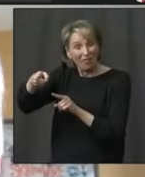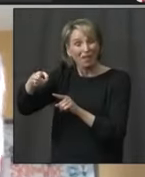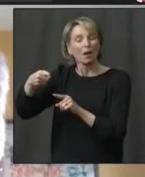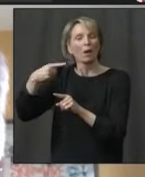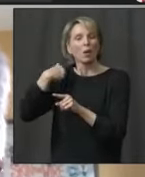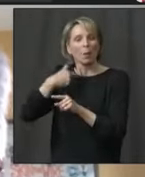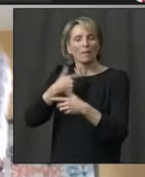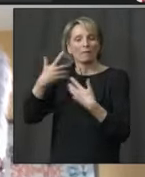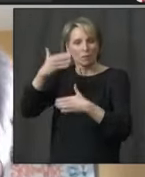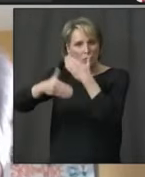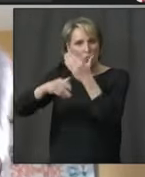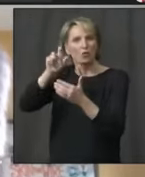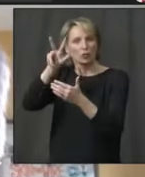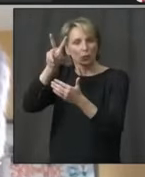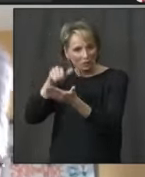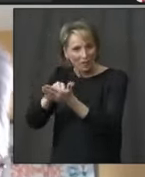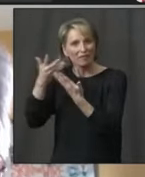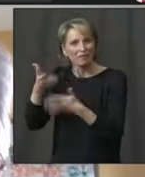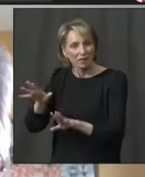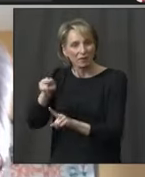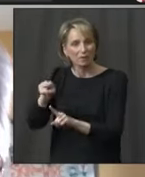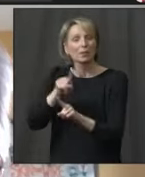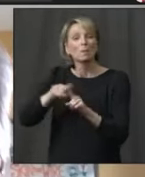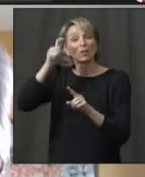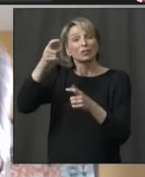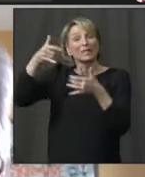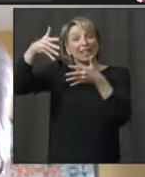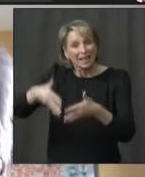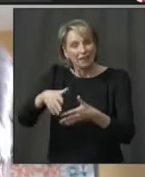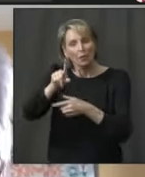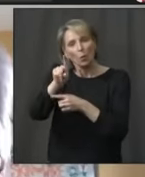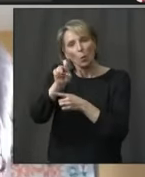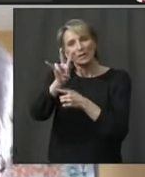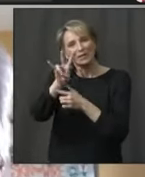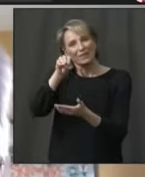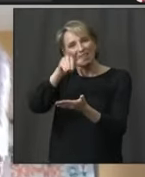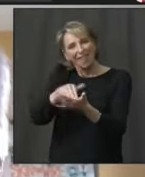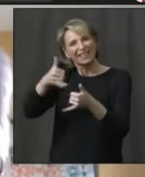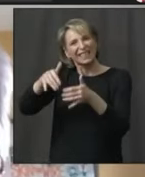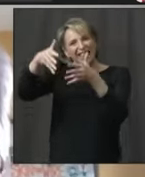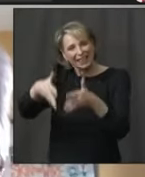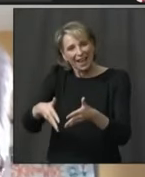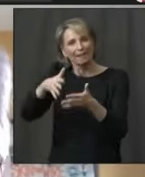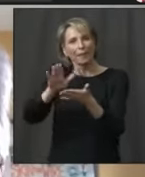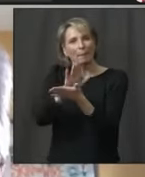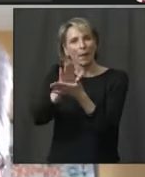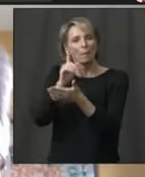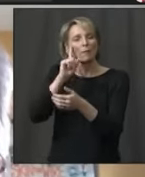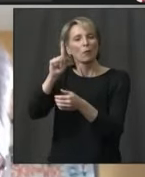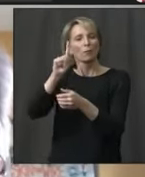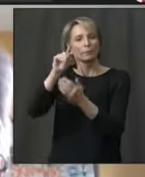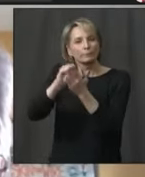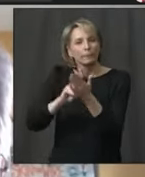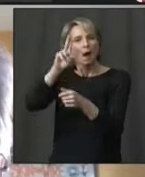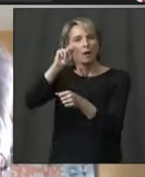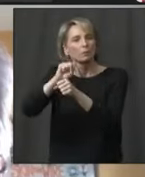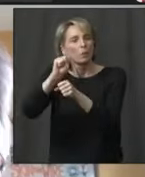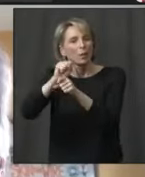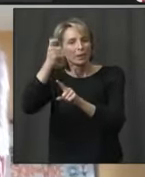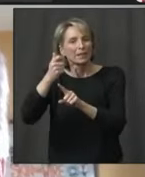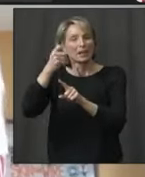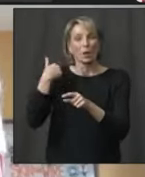132,000. Yet there remains 170,000 outstanding that we're getting at